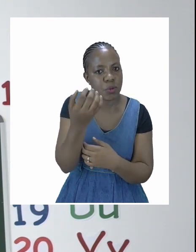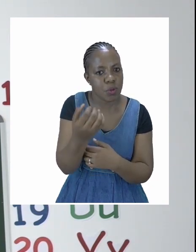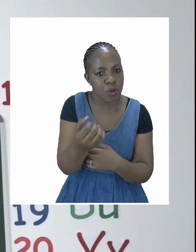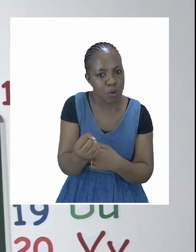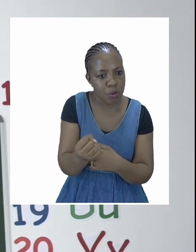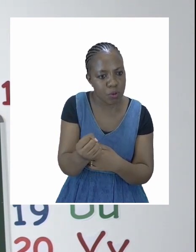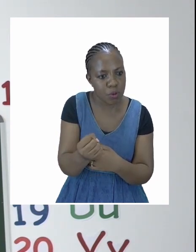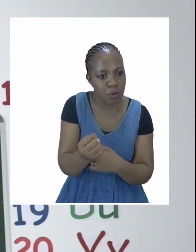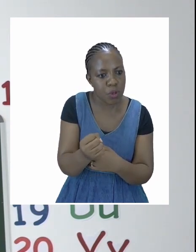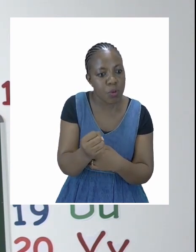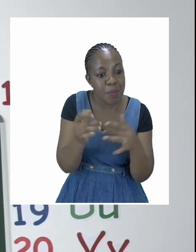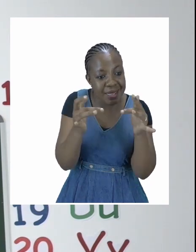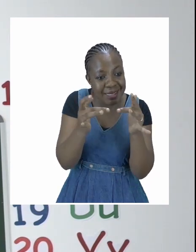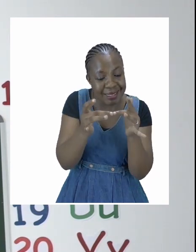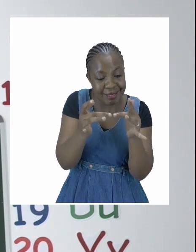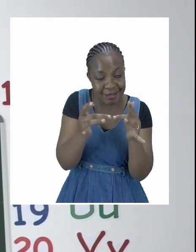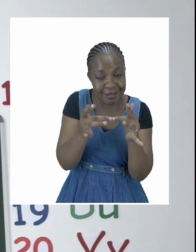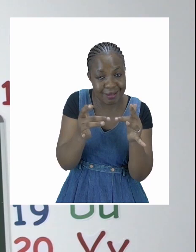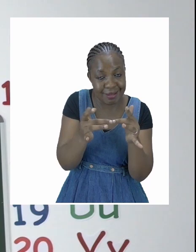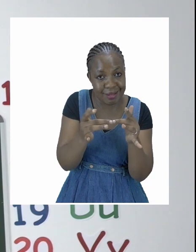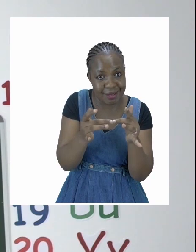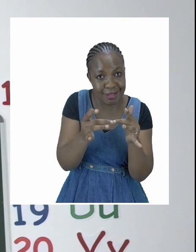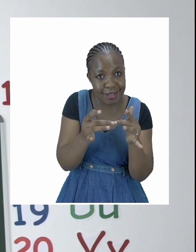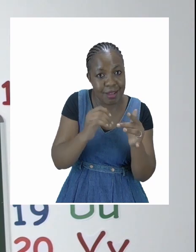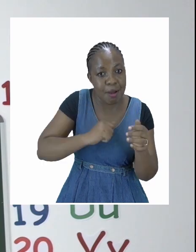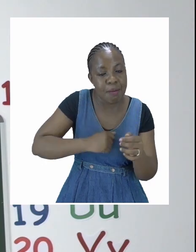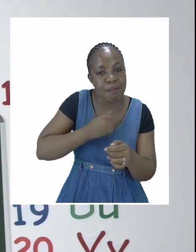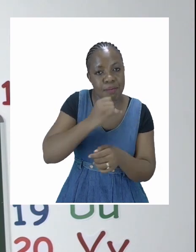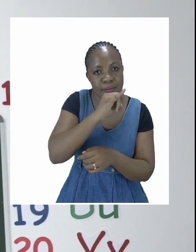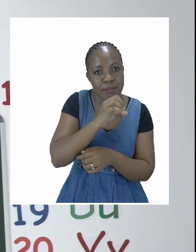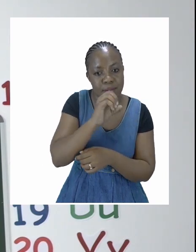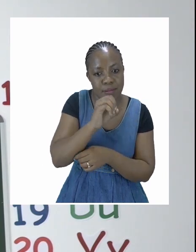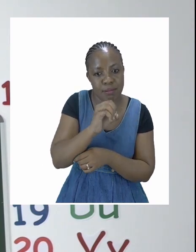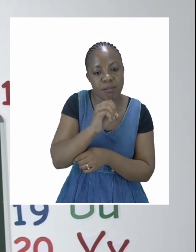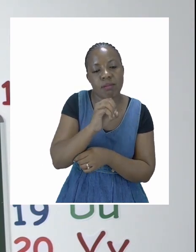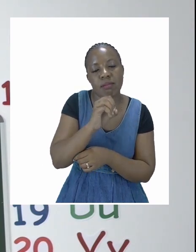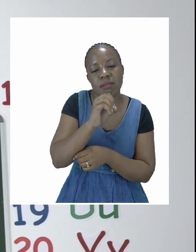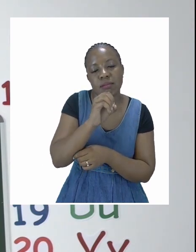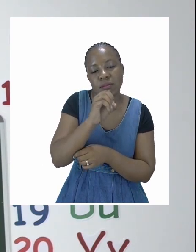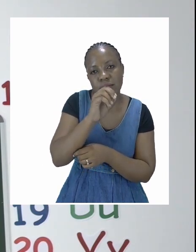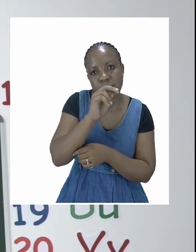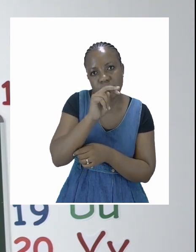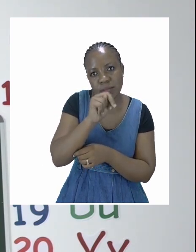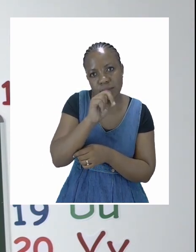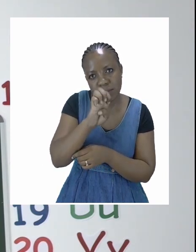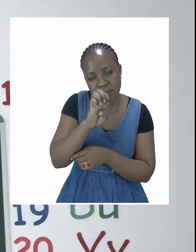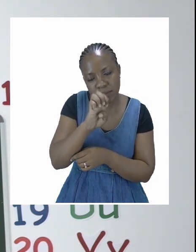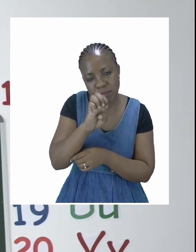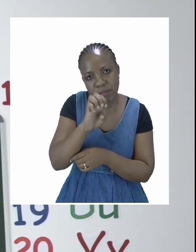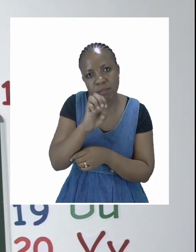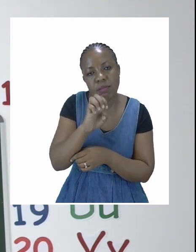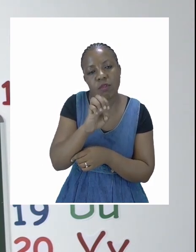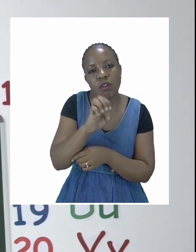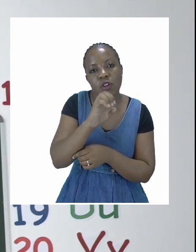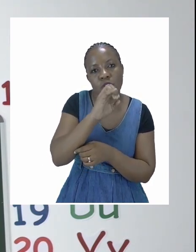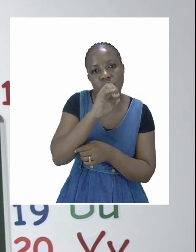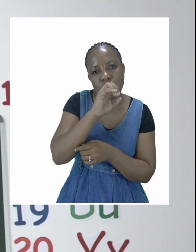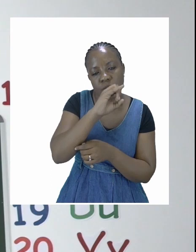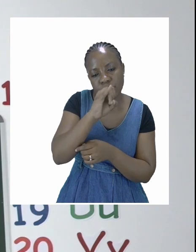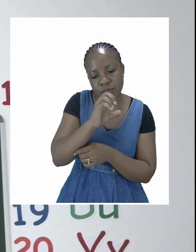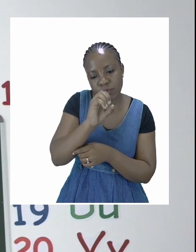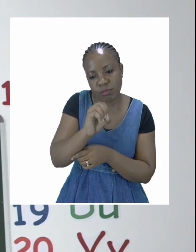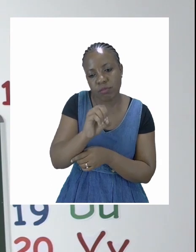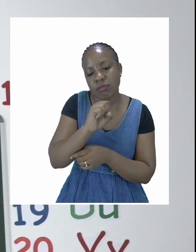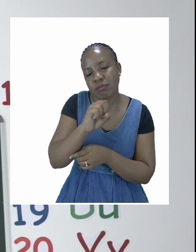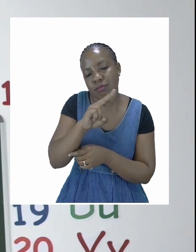our online platforms, MyZone and Zoshi Facebook pages, and in addition,